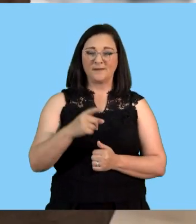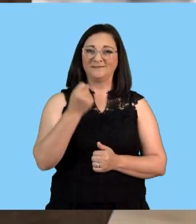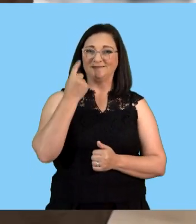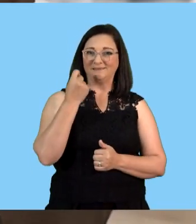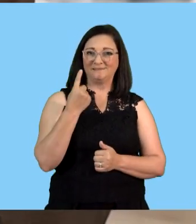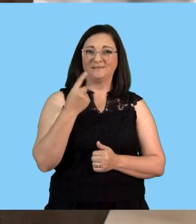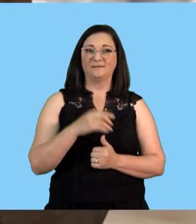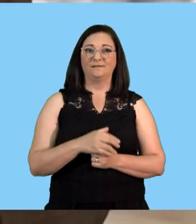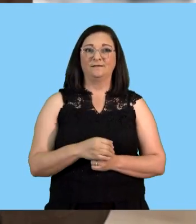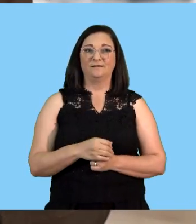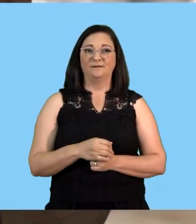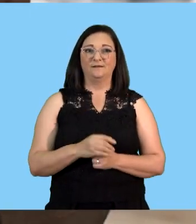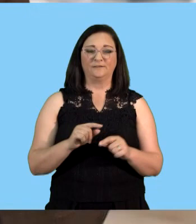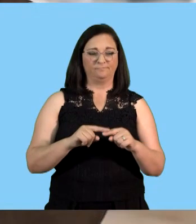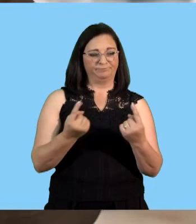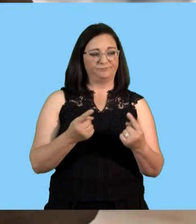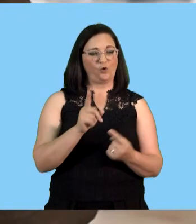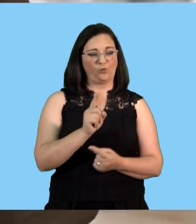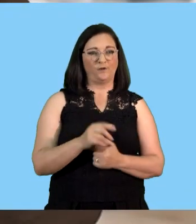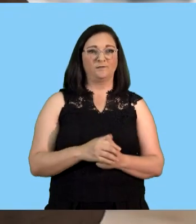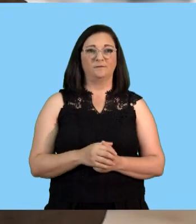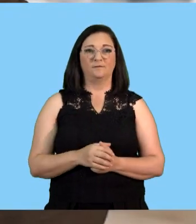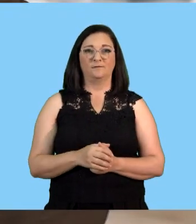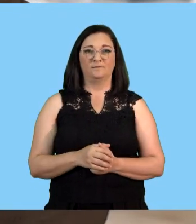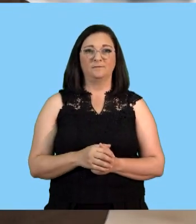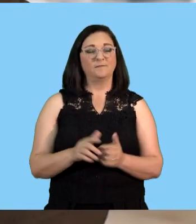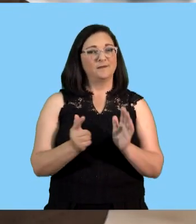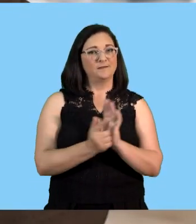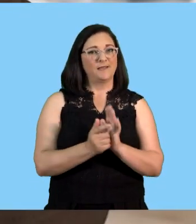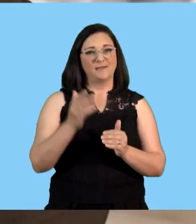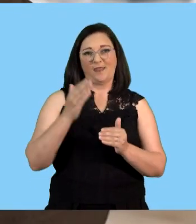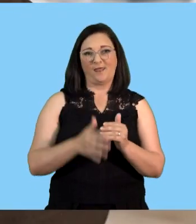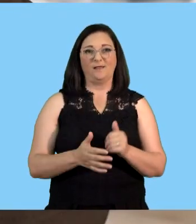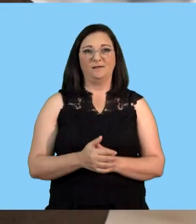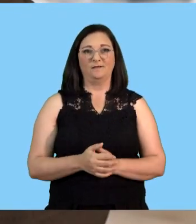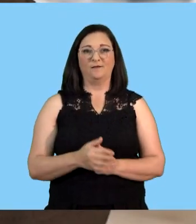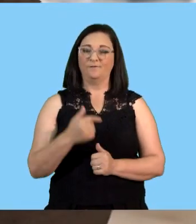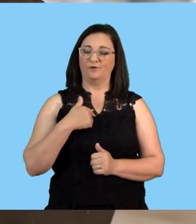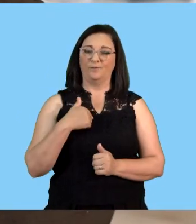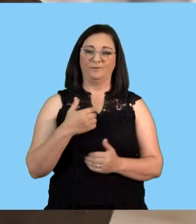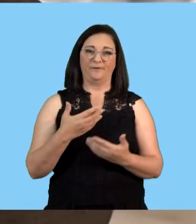to distinguish between the two. Right, so we've come to the end of our lesson. From me, Ms. Mabue,